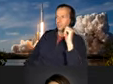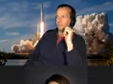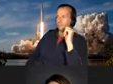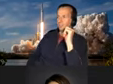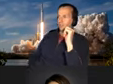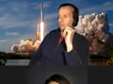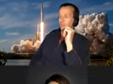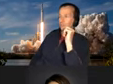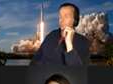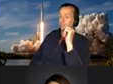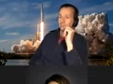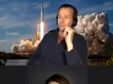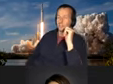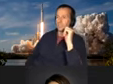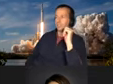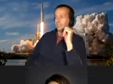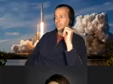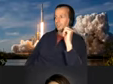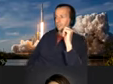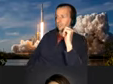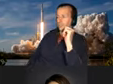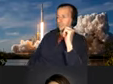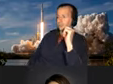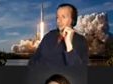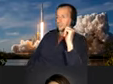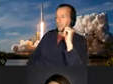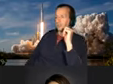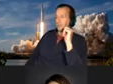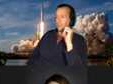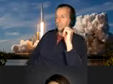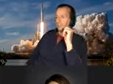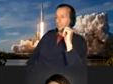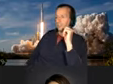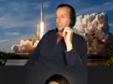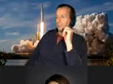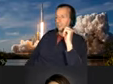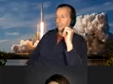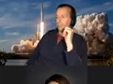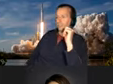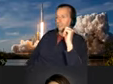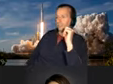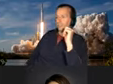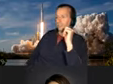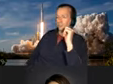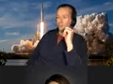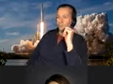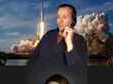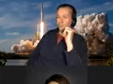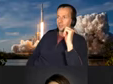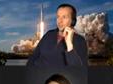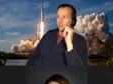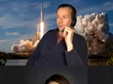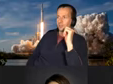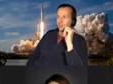now, instituting, I believe starting today, a second round of lockdowns, their public school